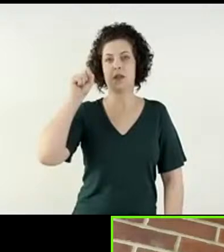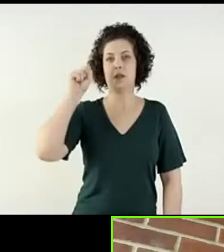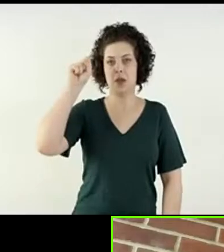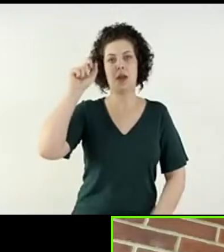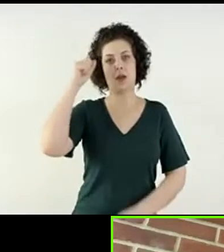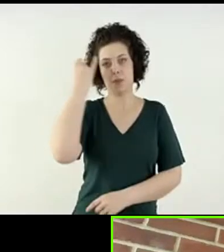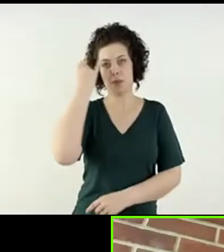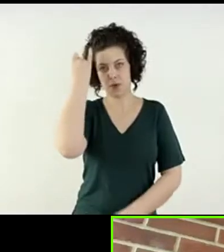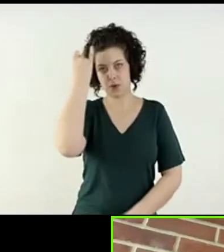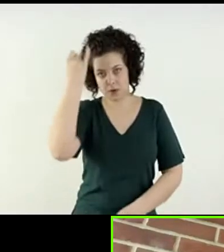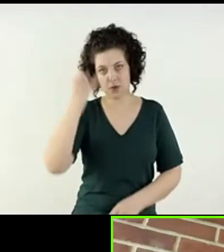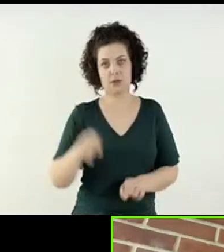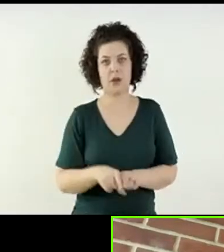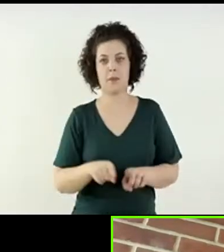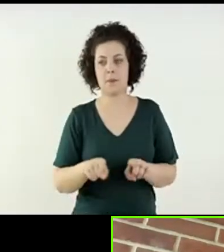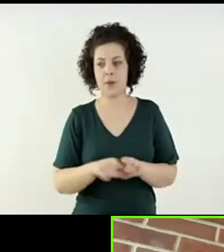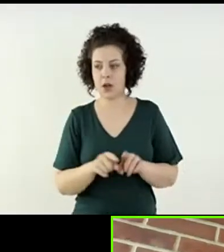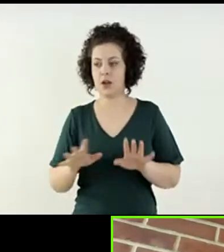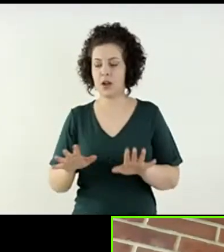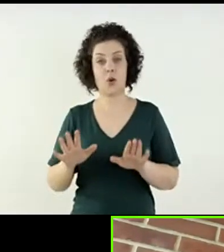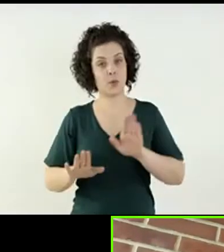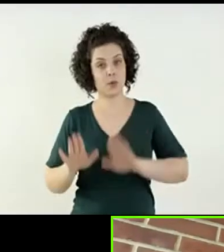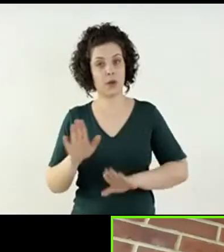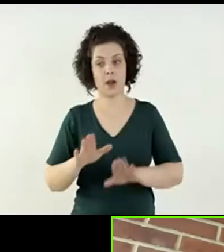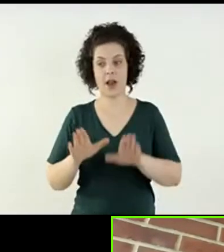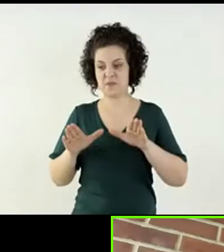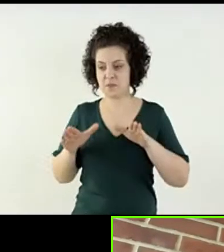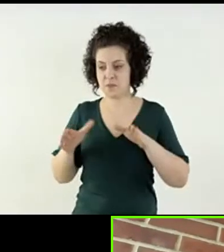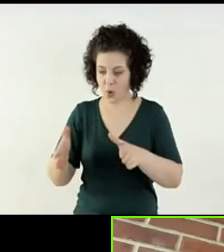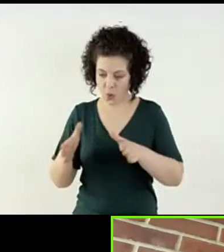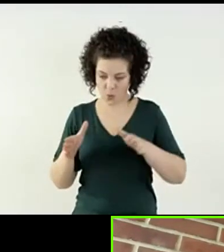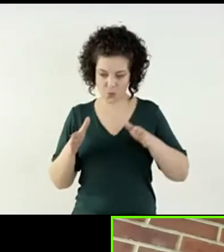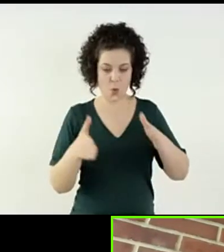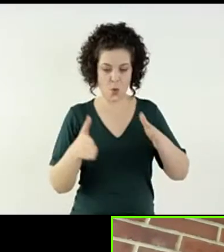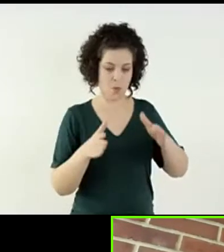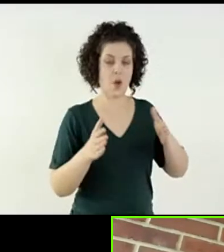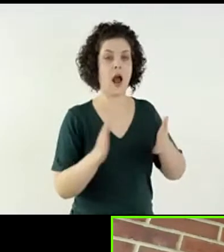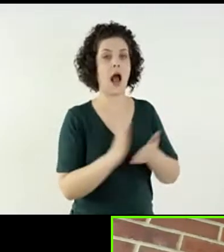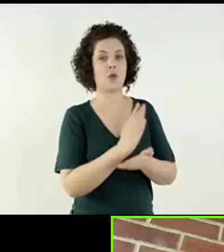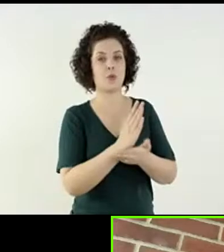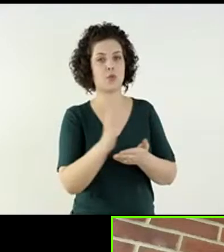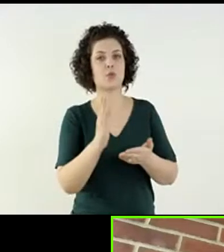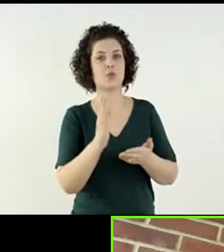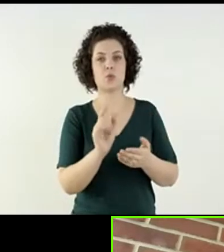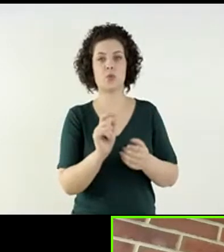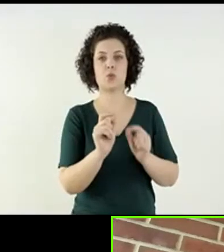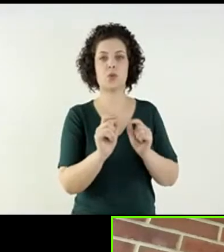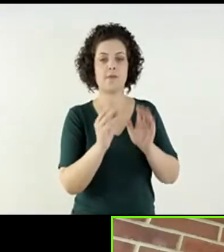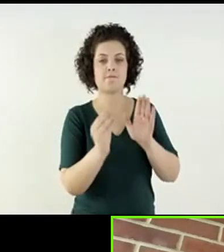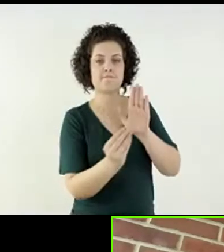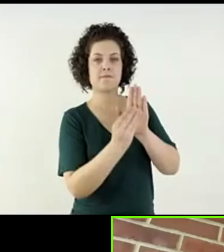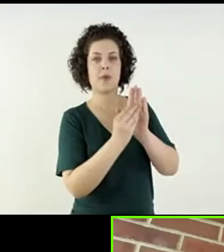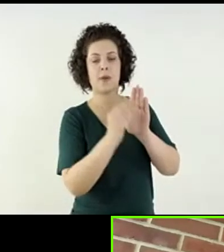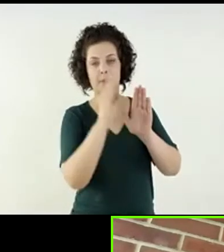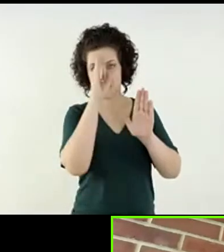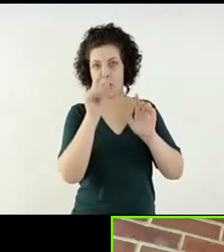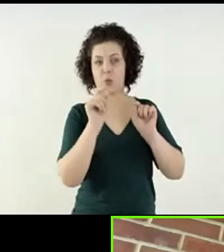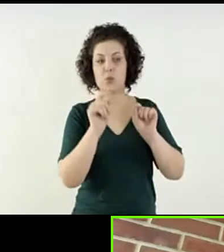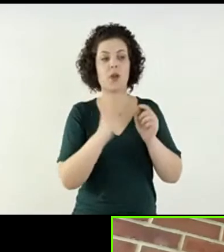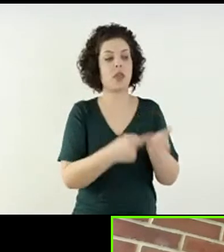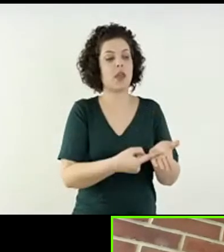centralized sort of political points of agenda. And so I think the thing that we're negotiating now as feminists of a certain